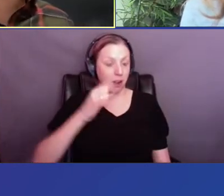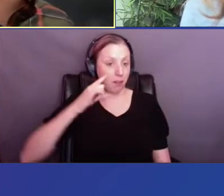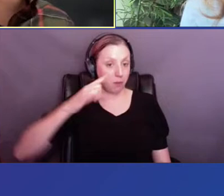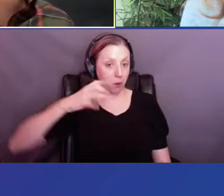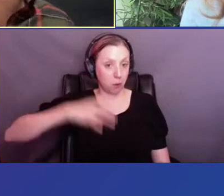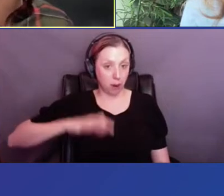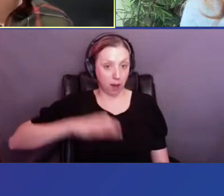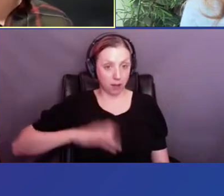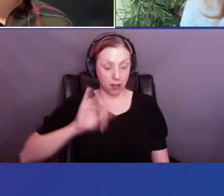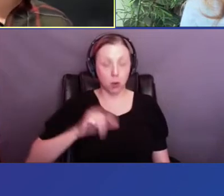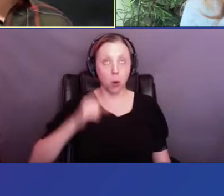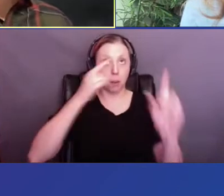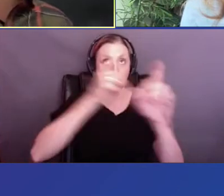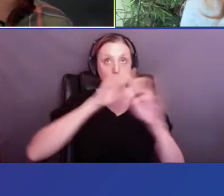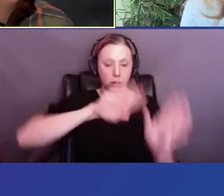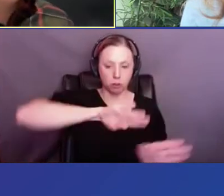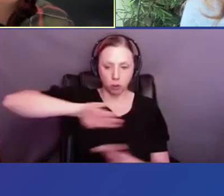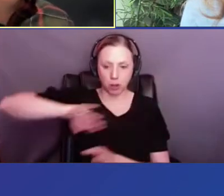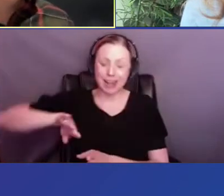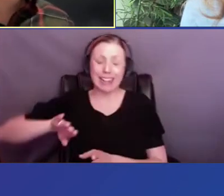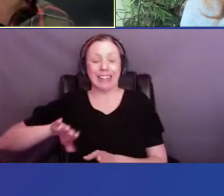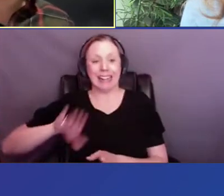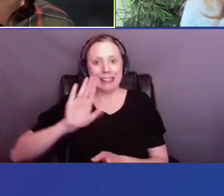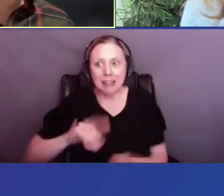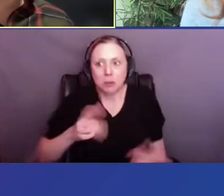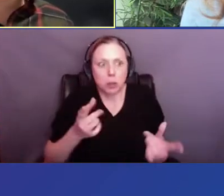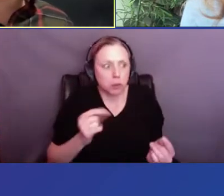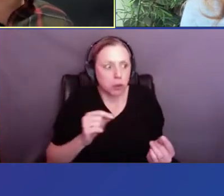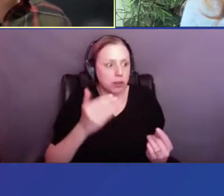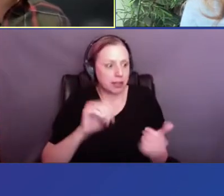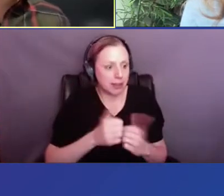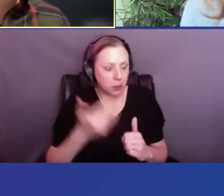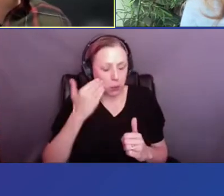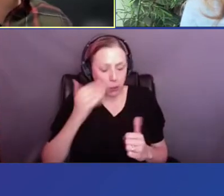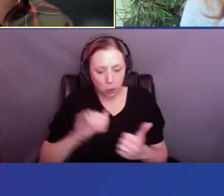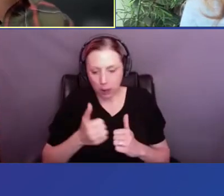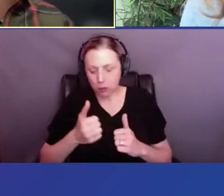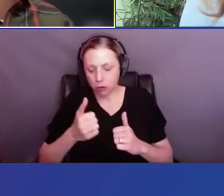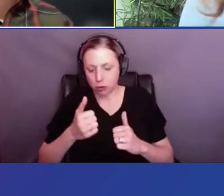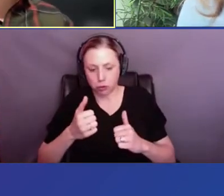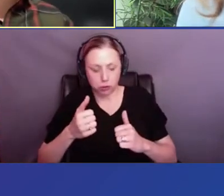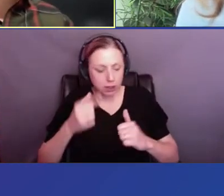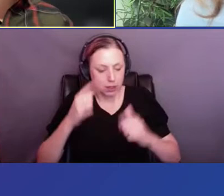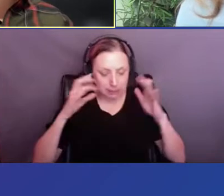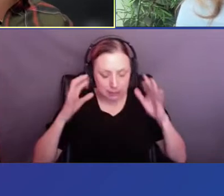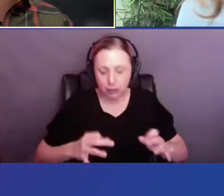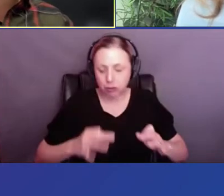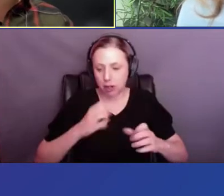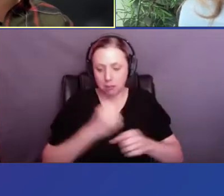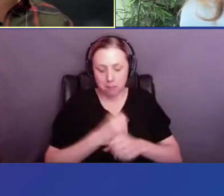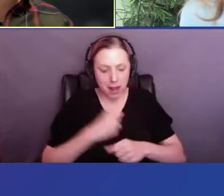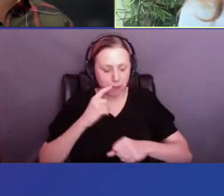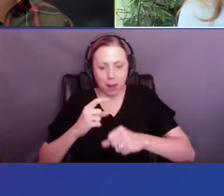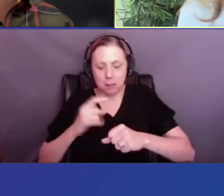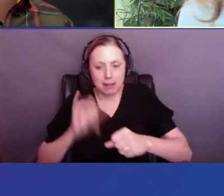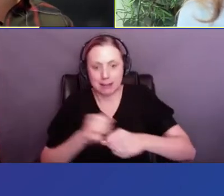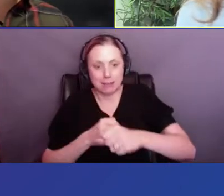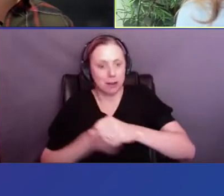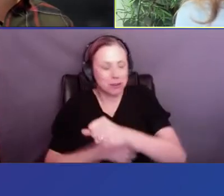how you're driven. That's how you know how to make decisions at a very base level. But to